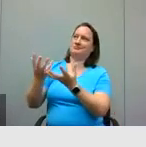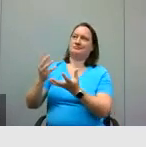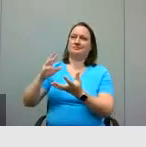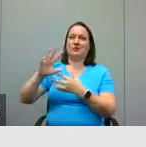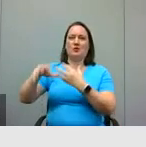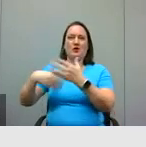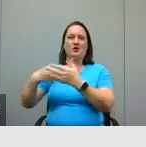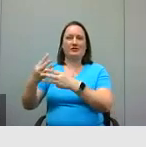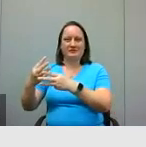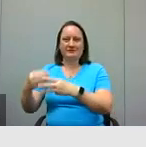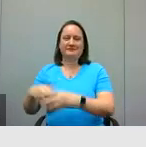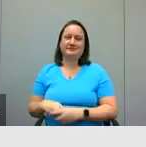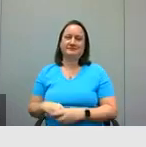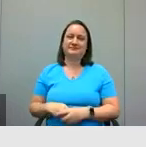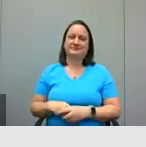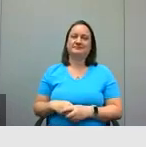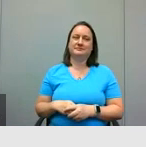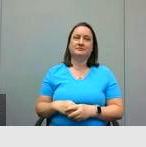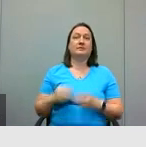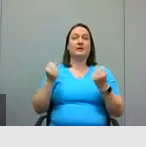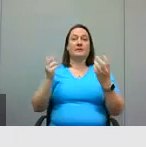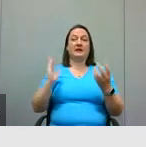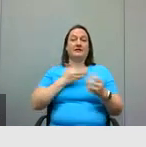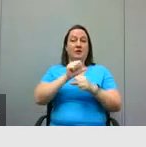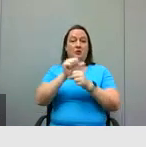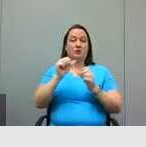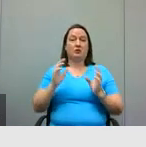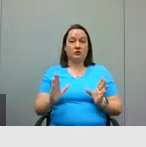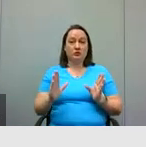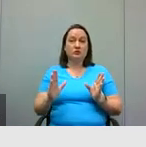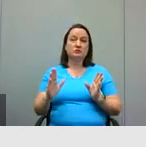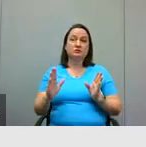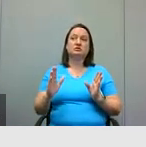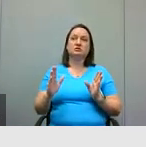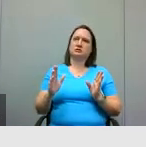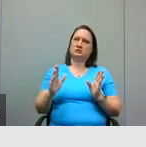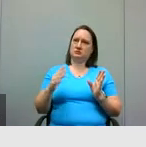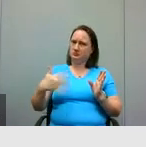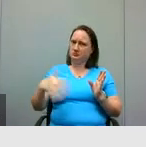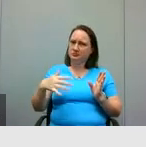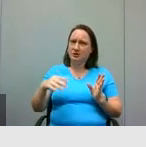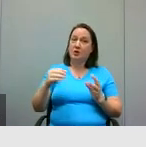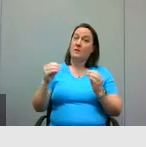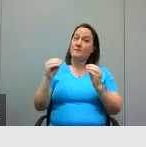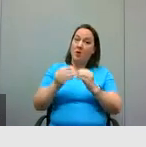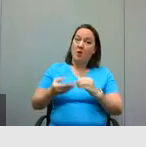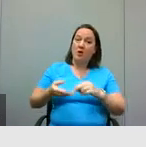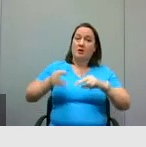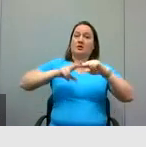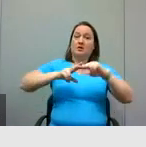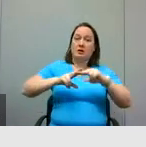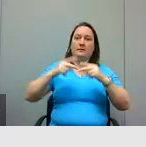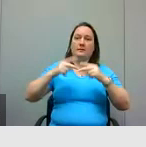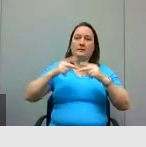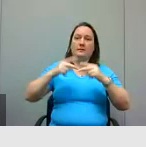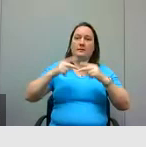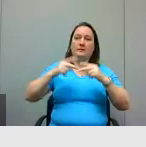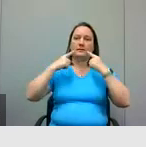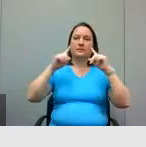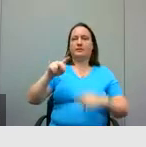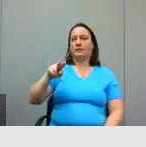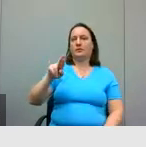Many of our employees we're seeing are more productive than ever. And though we miss